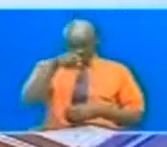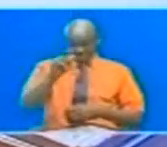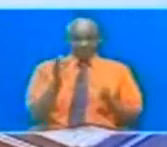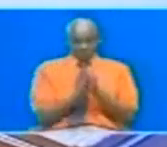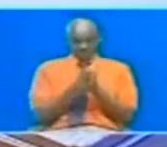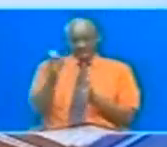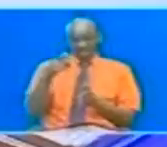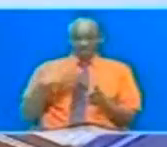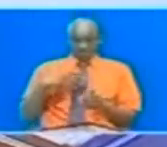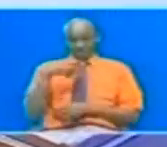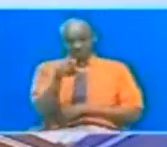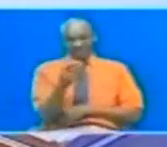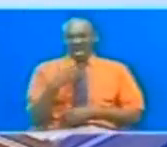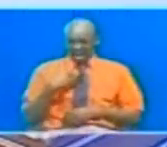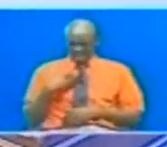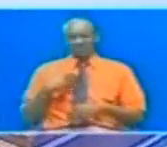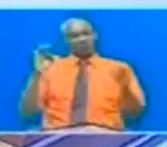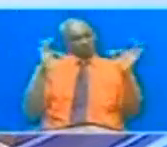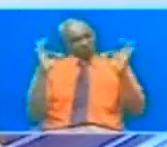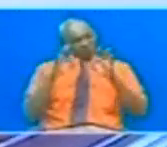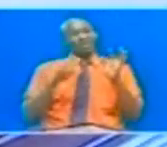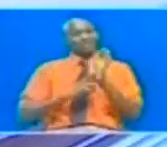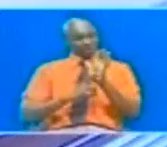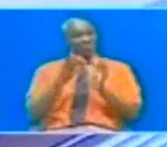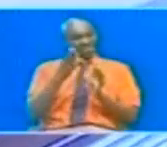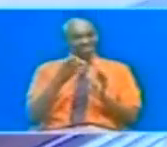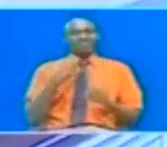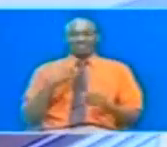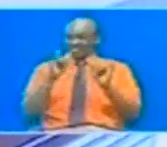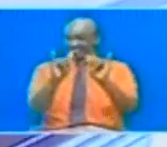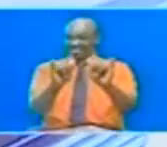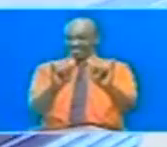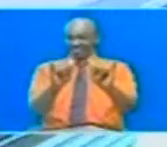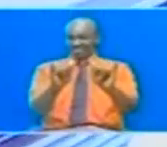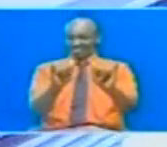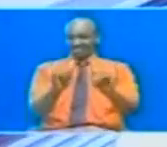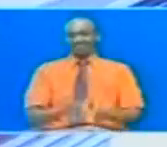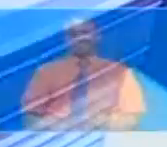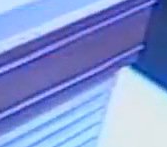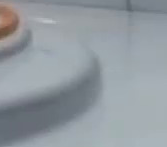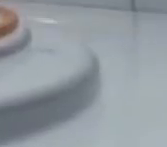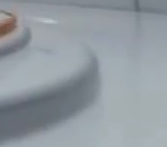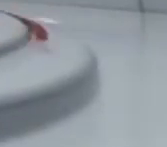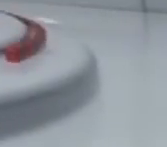dancers, and they have quite an amazing show to put up. Don't go away, stay tuned.